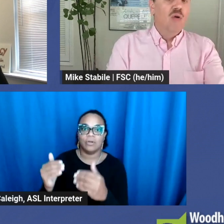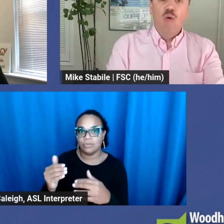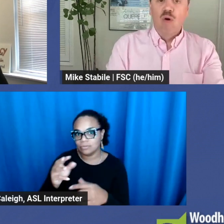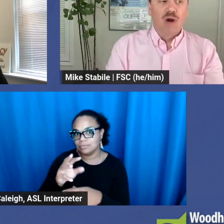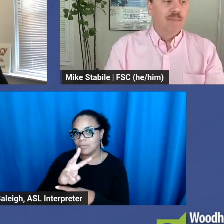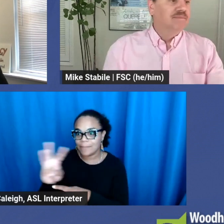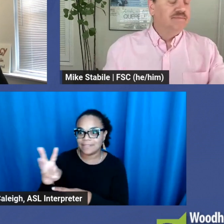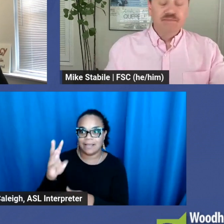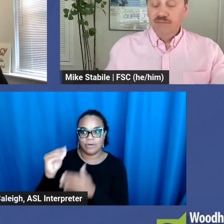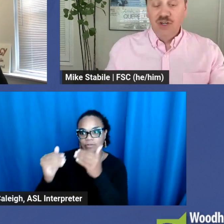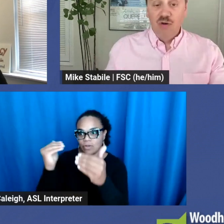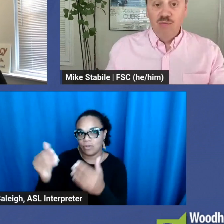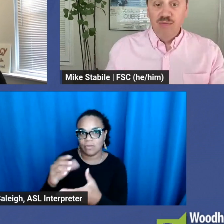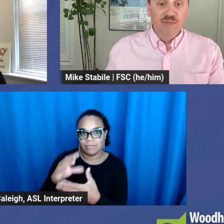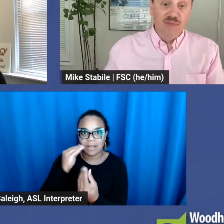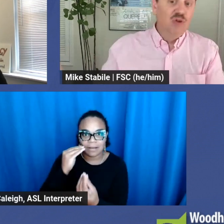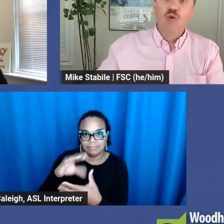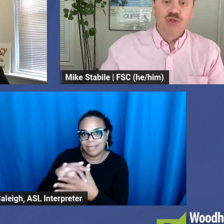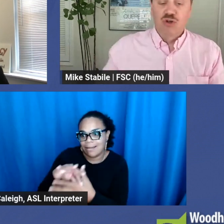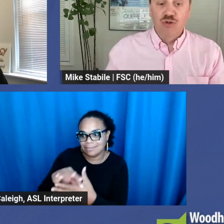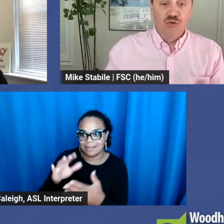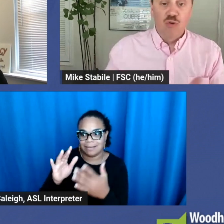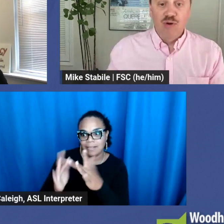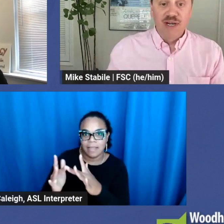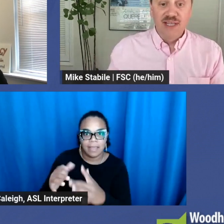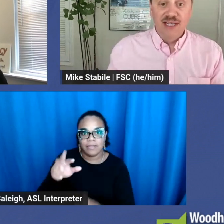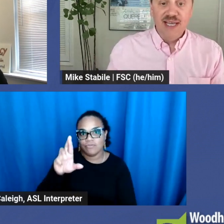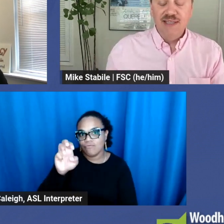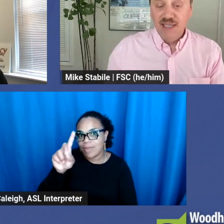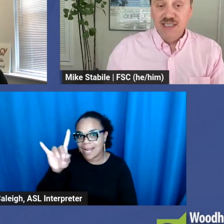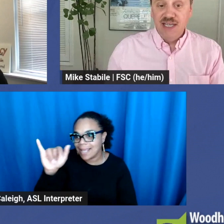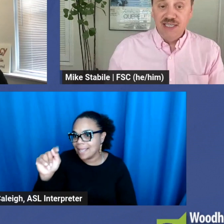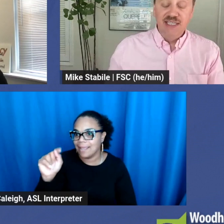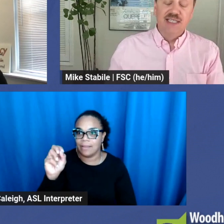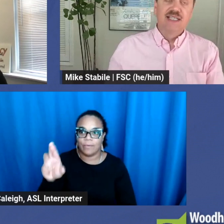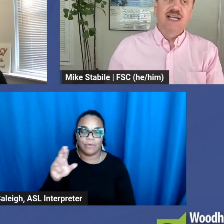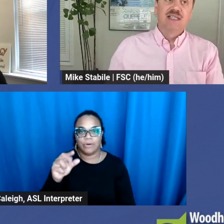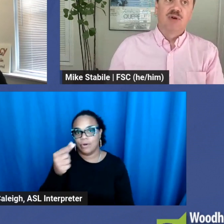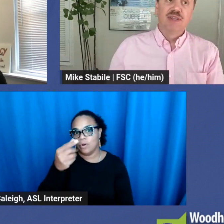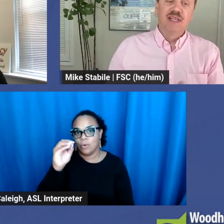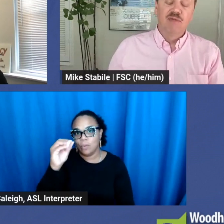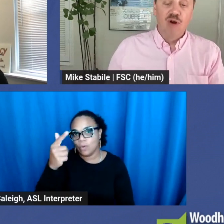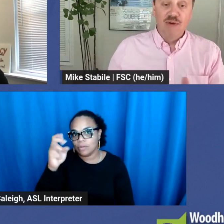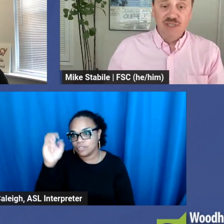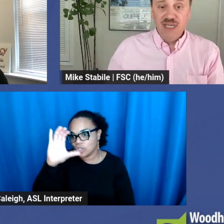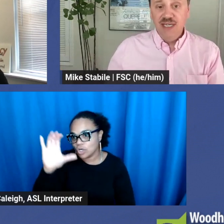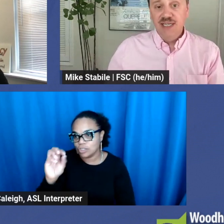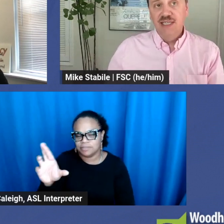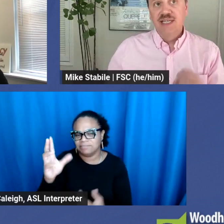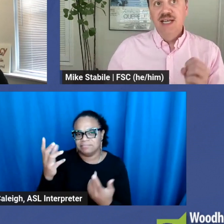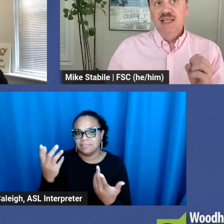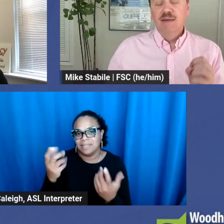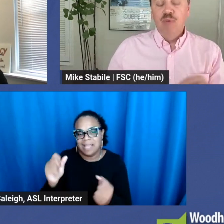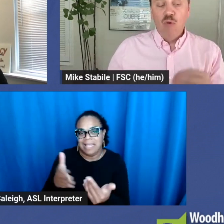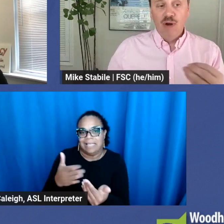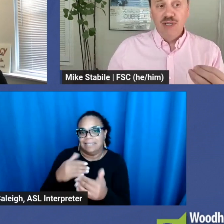Twitter or, Google search or anything like that, that it's easily accessible. I think that what we've seen is that porn is